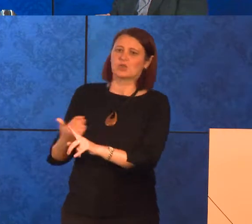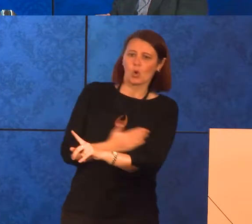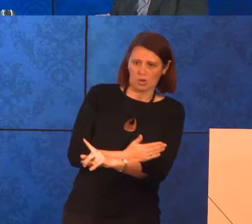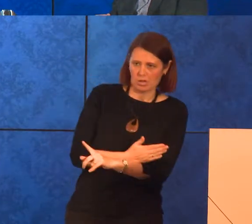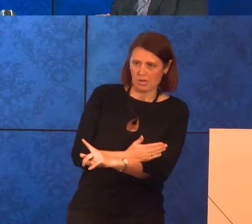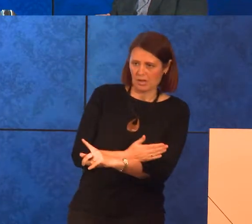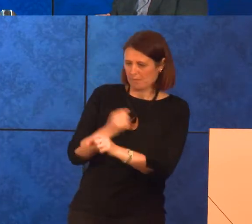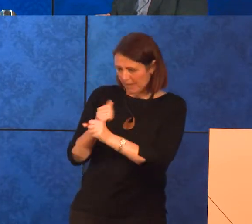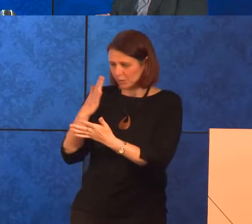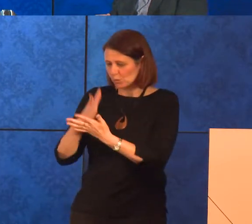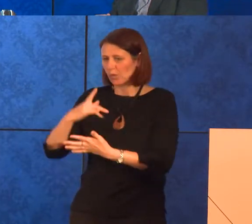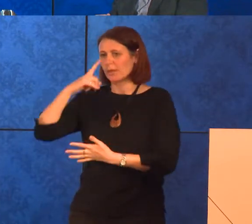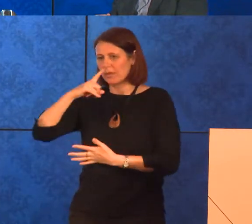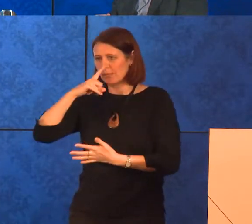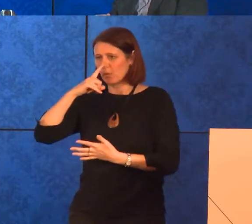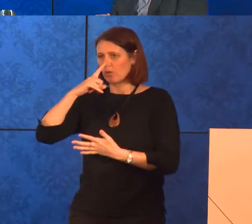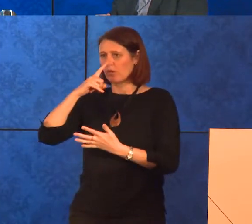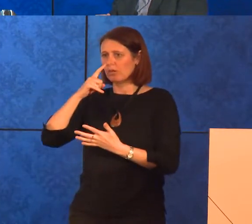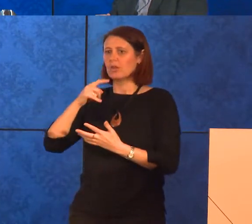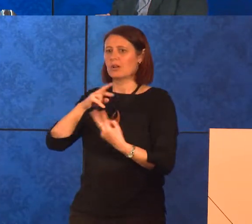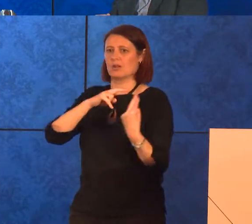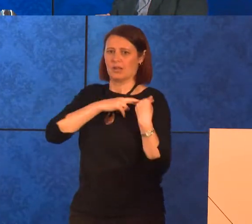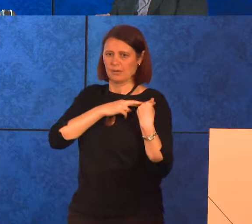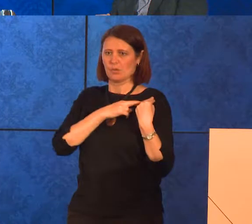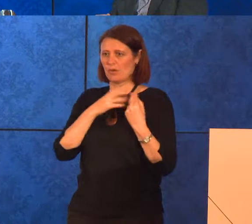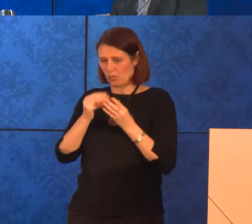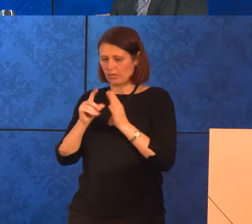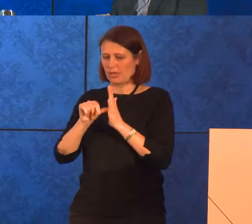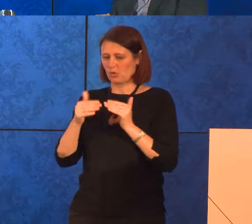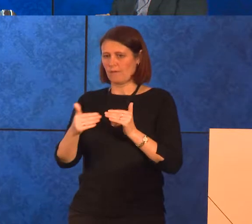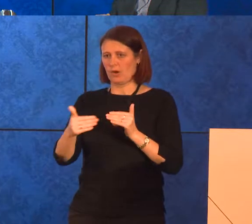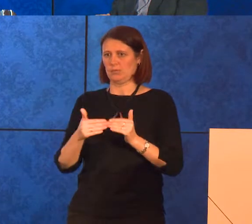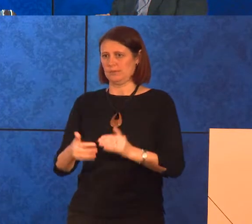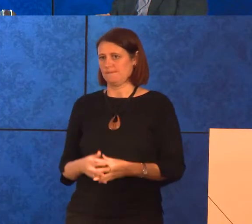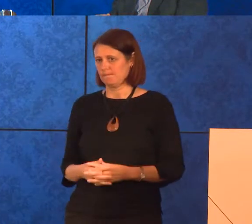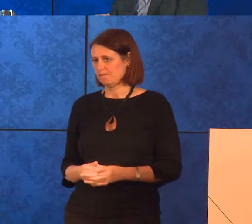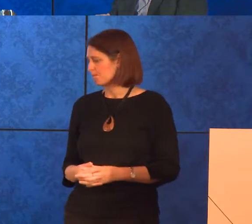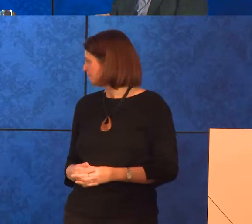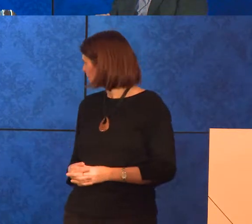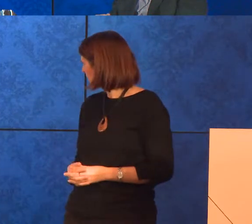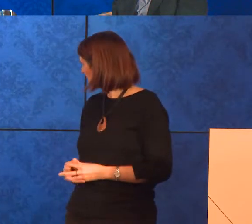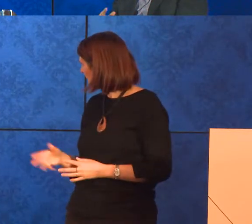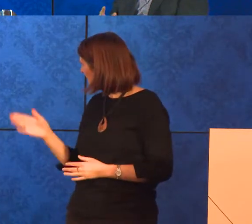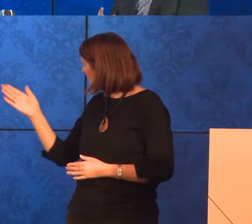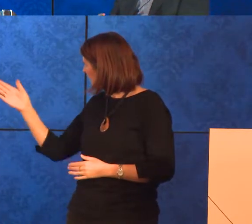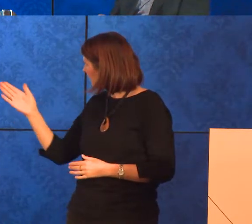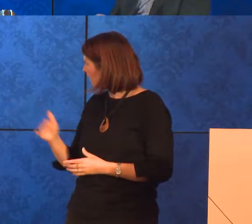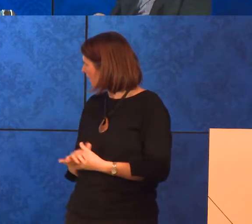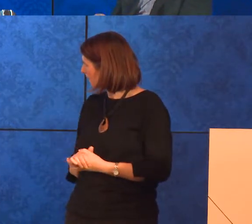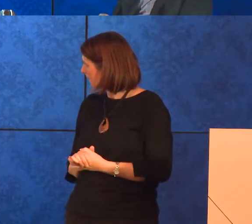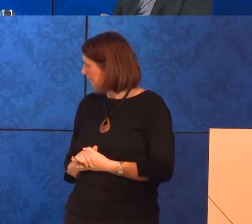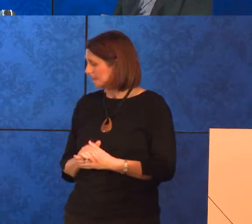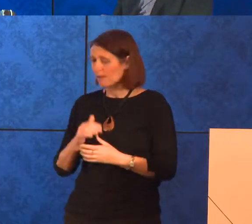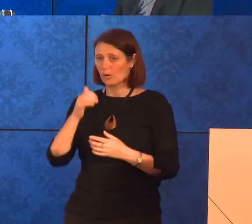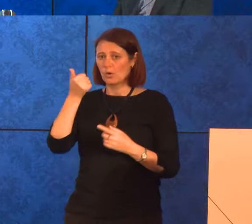earlier to ensure that people are kept and held to account on timeframes. Yeah. That's a very good point